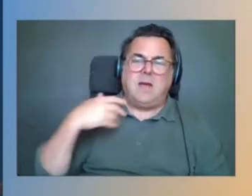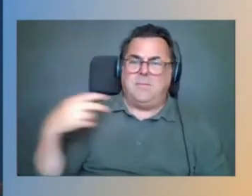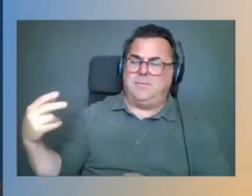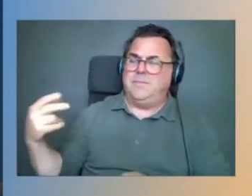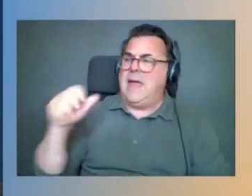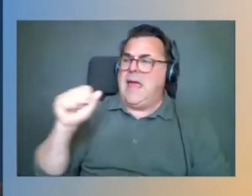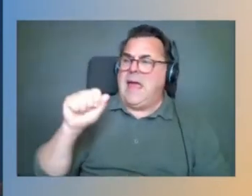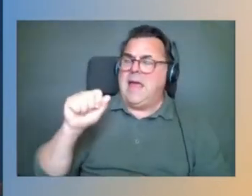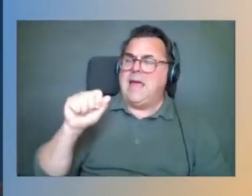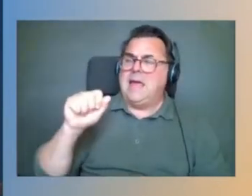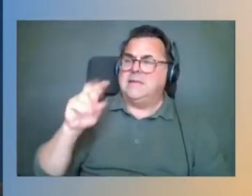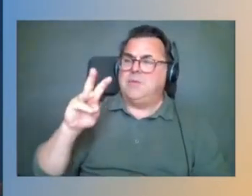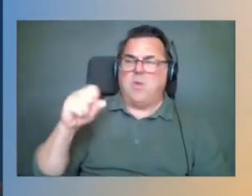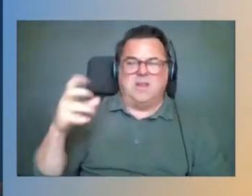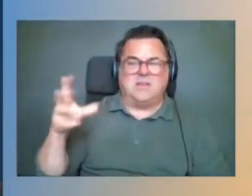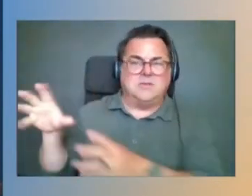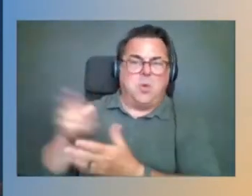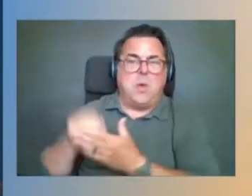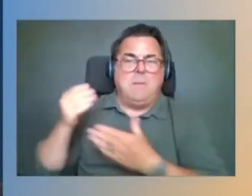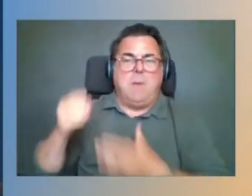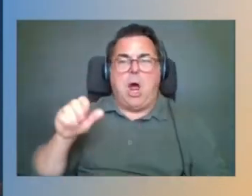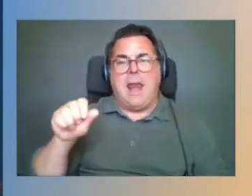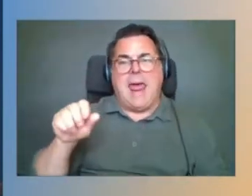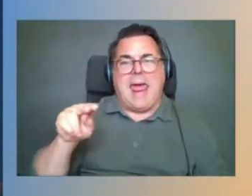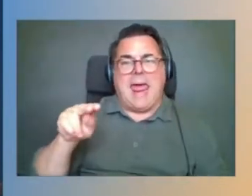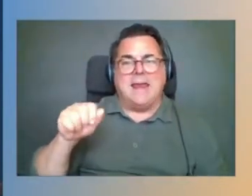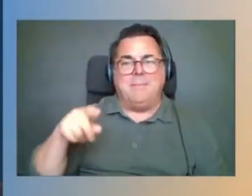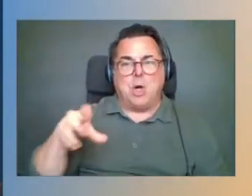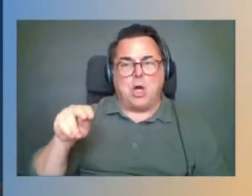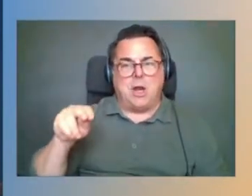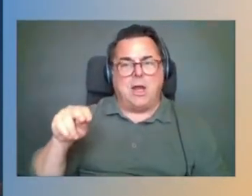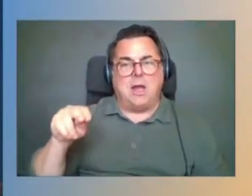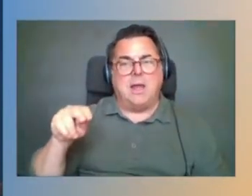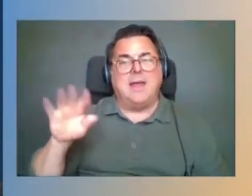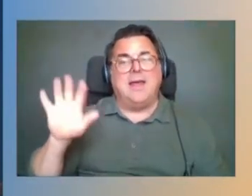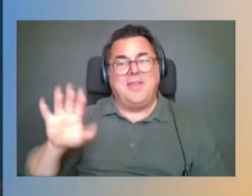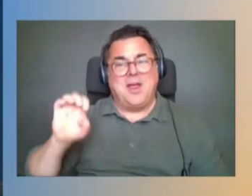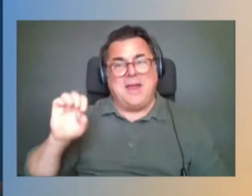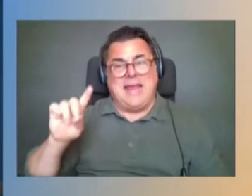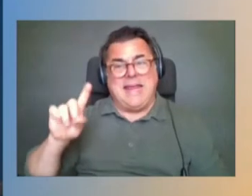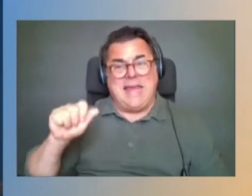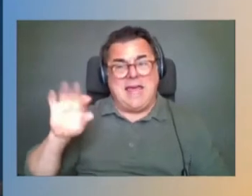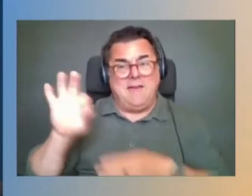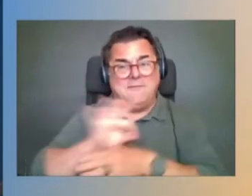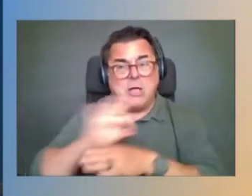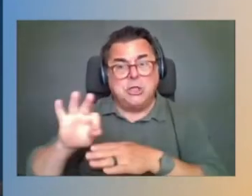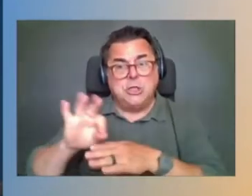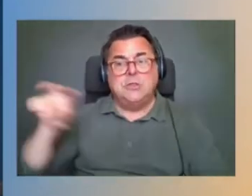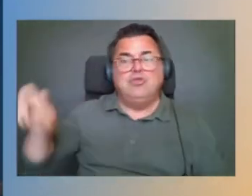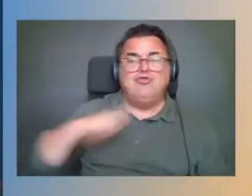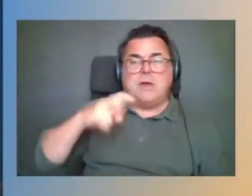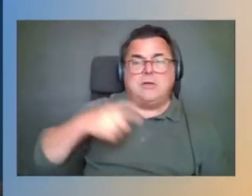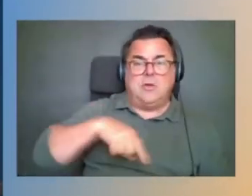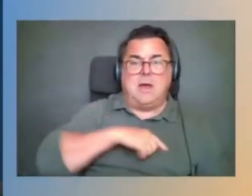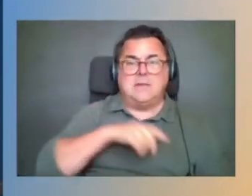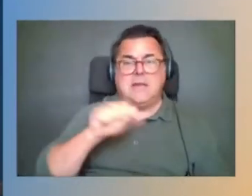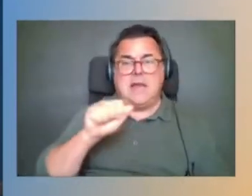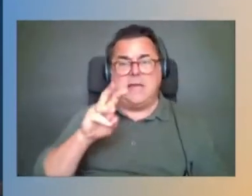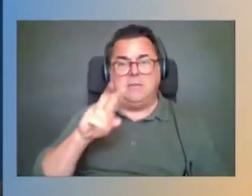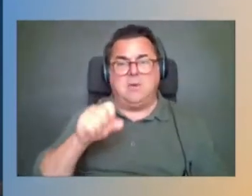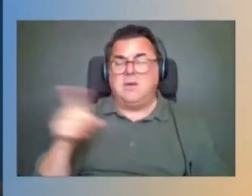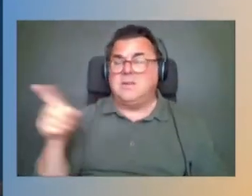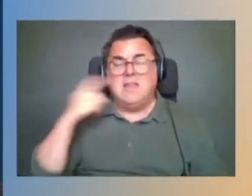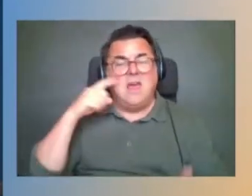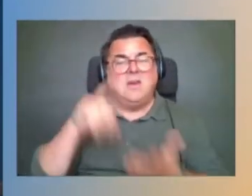family, they immediately started moving all of their EDA functionality into AWS. And they saw a significant benefit to